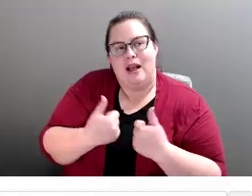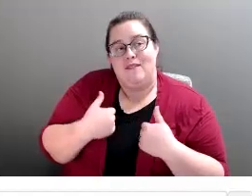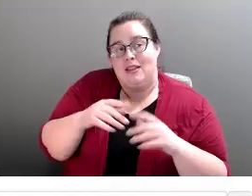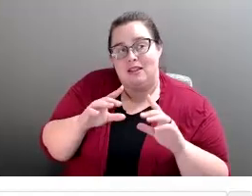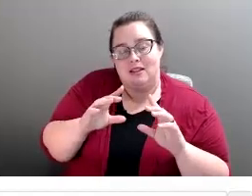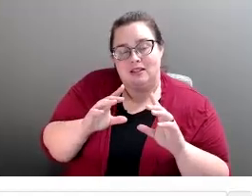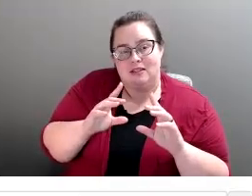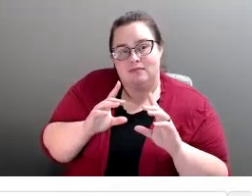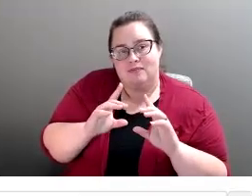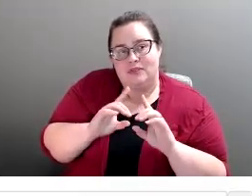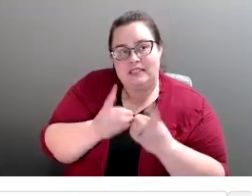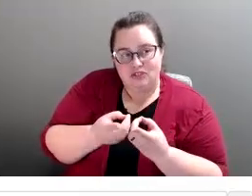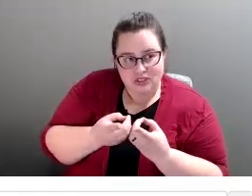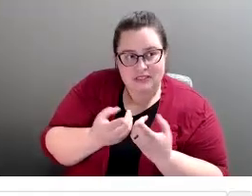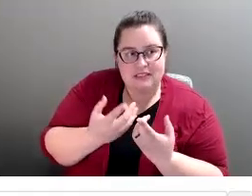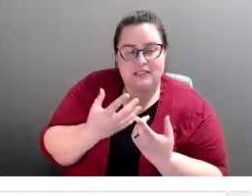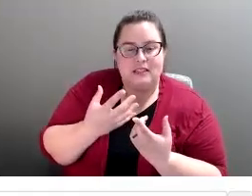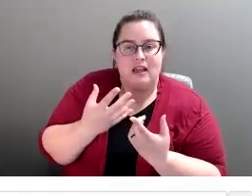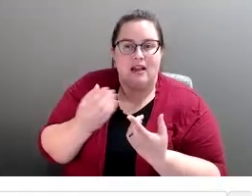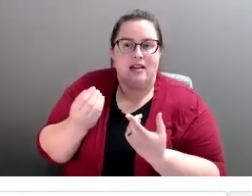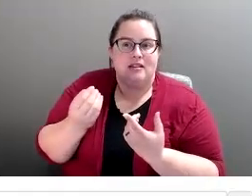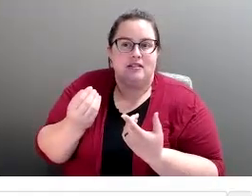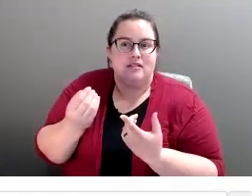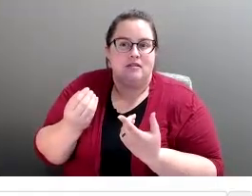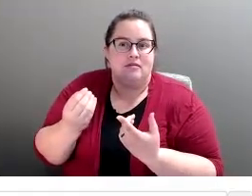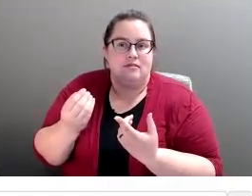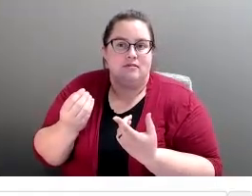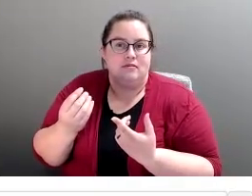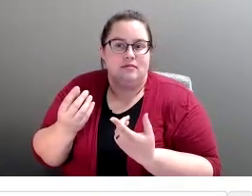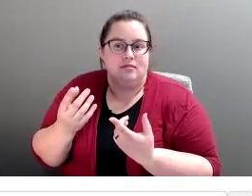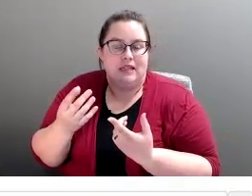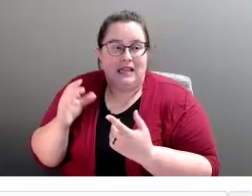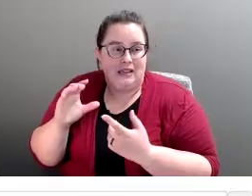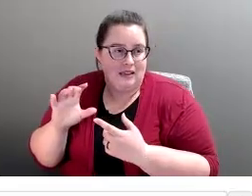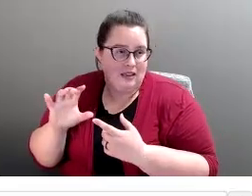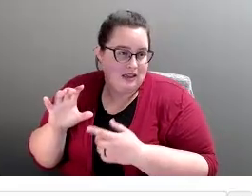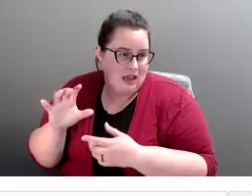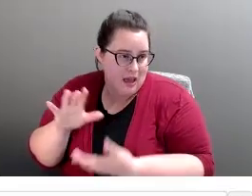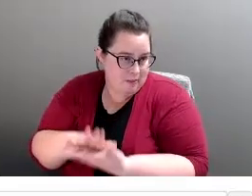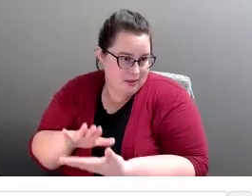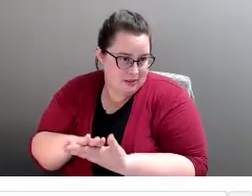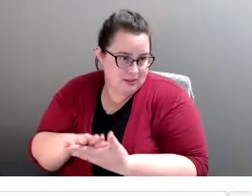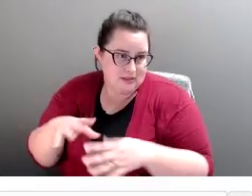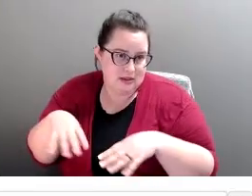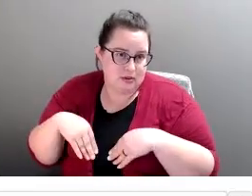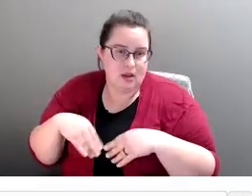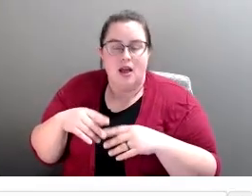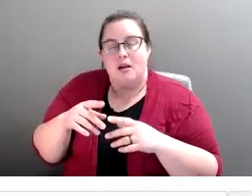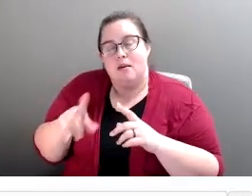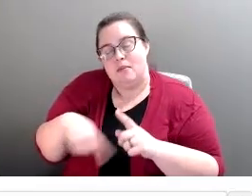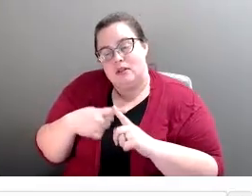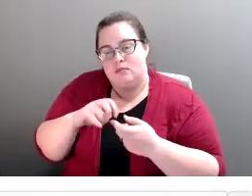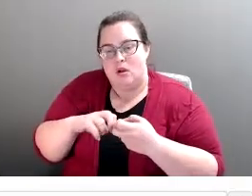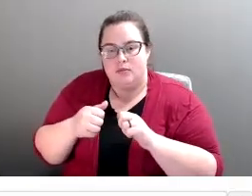to, there's always challenges with stuff like this. And especially now with what we're facing with the fraudulent